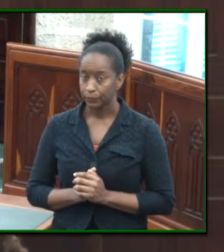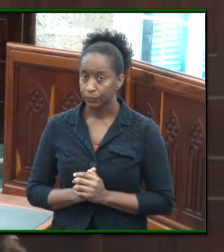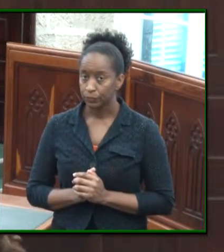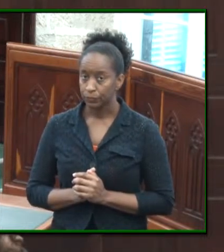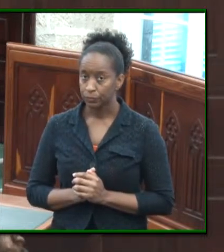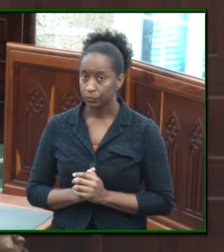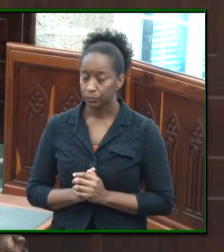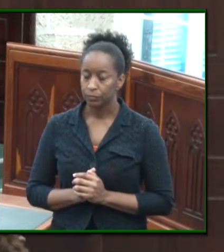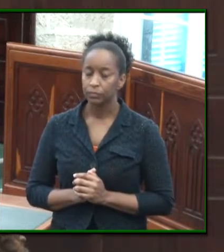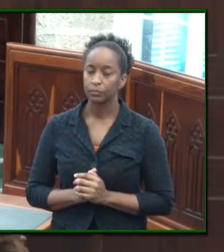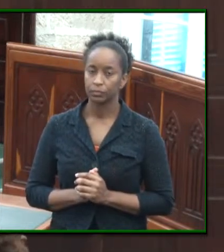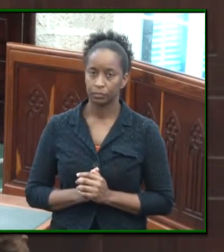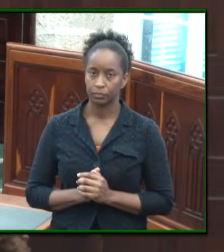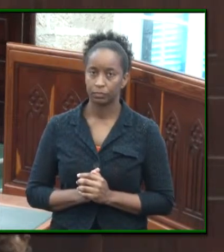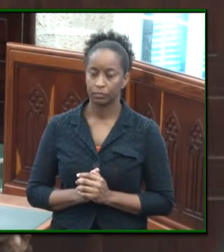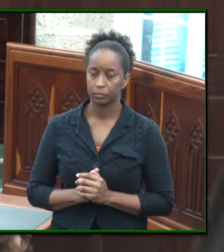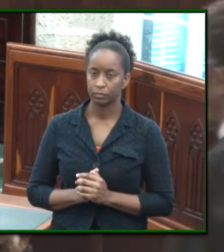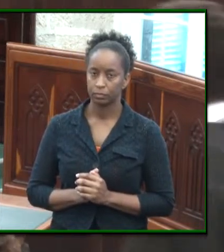At this time, I will